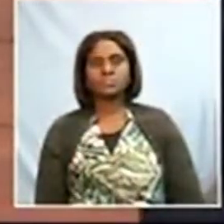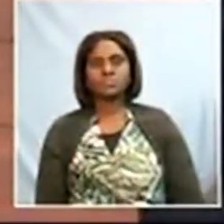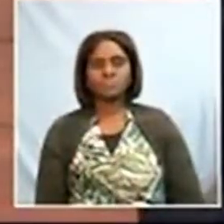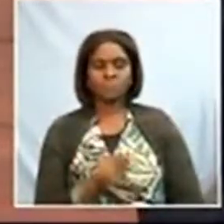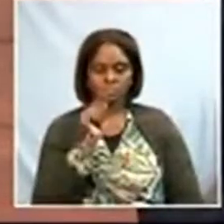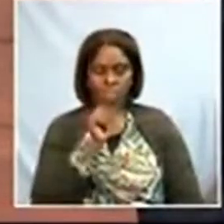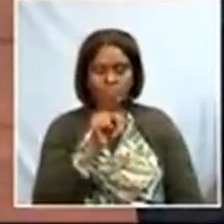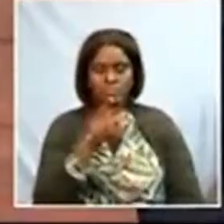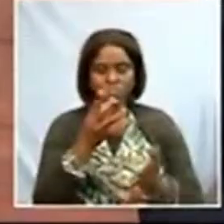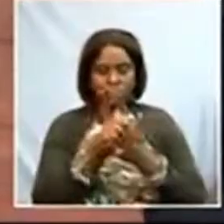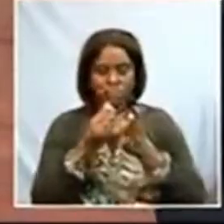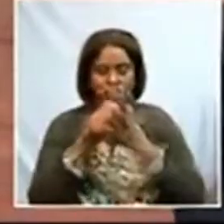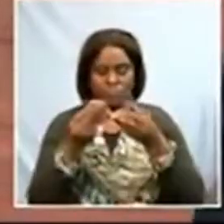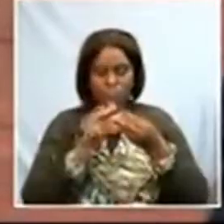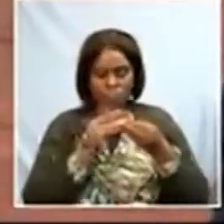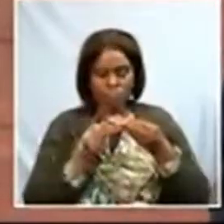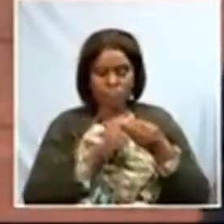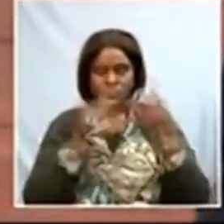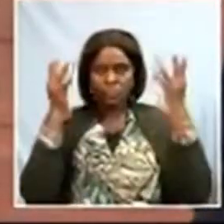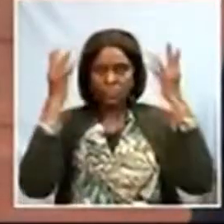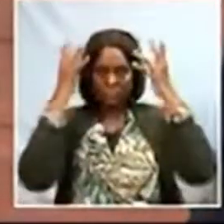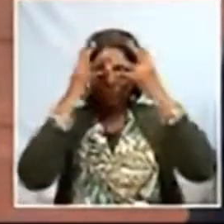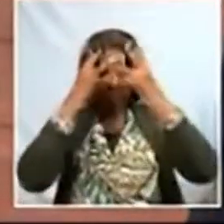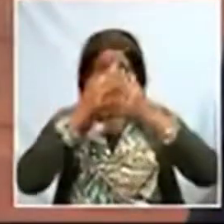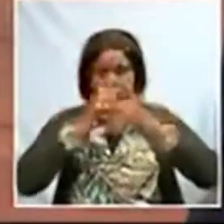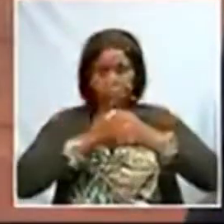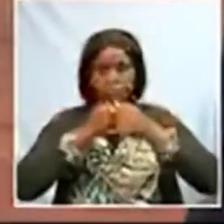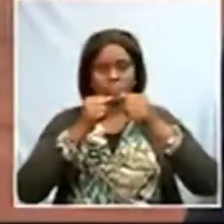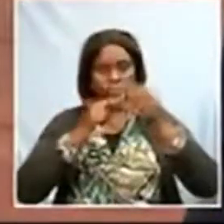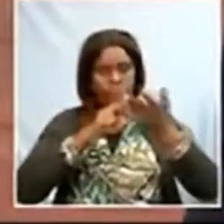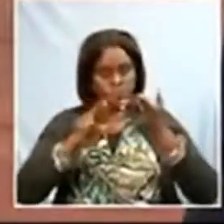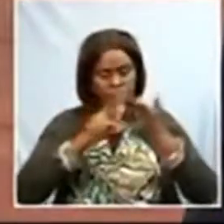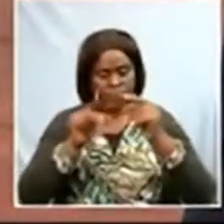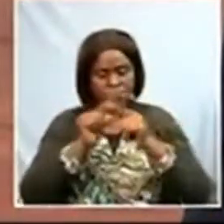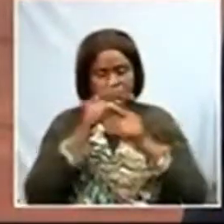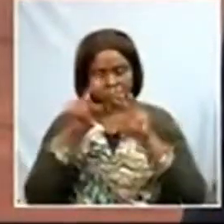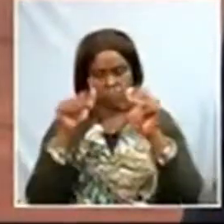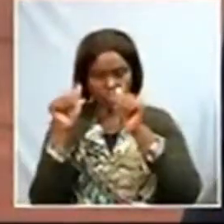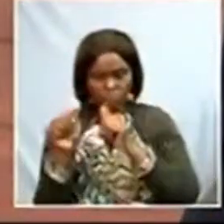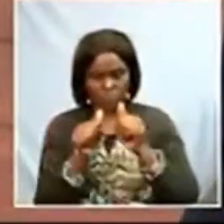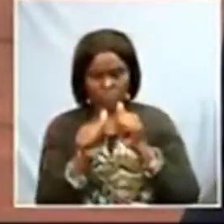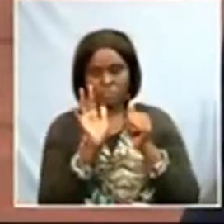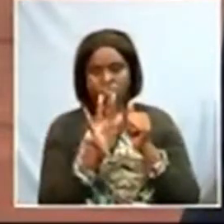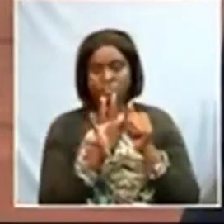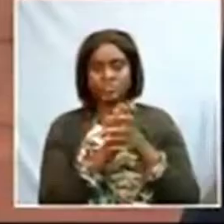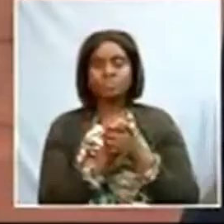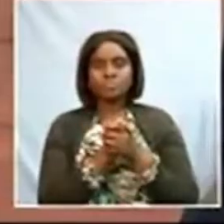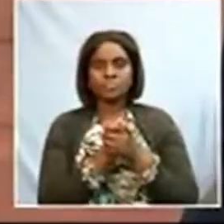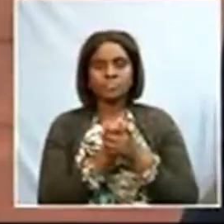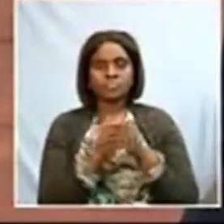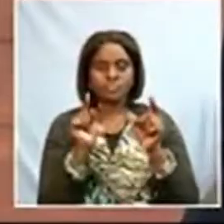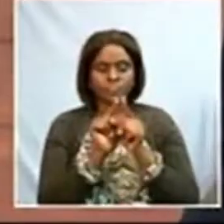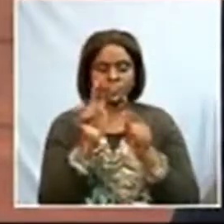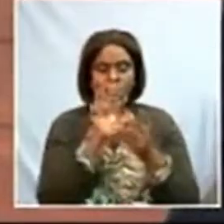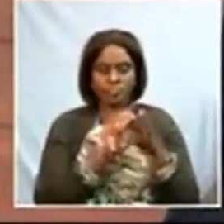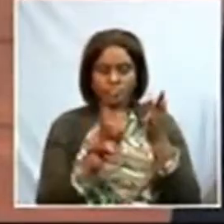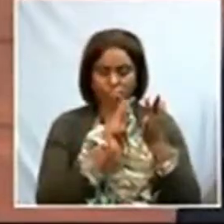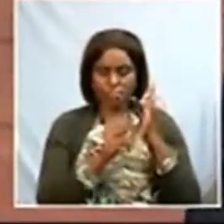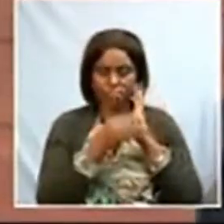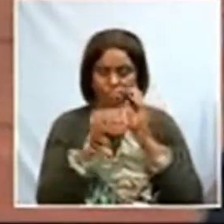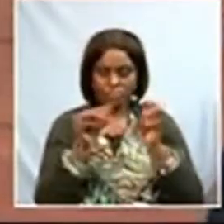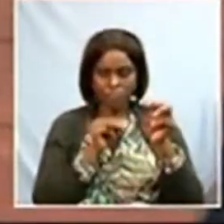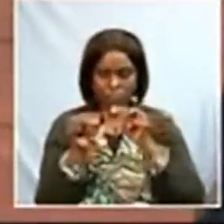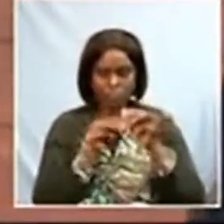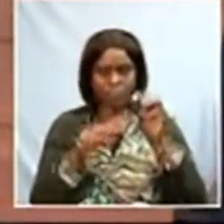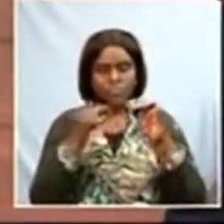This actually gives us a very sad reading. When you look at also the action taken, it reads, the management